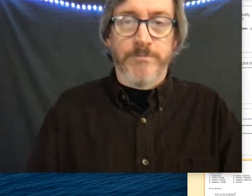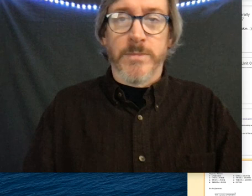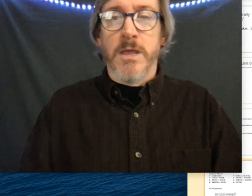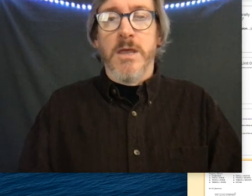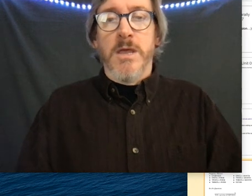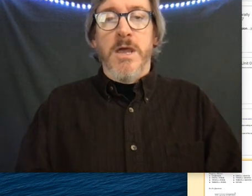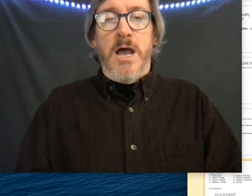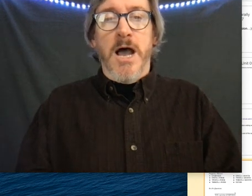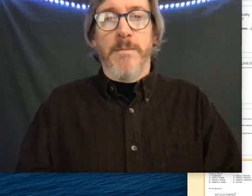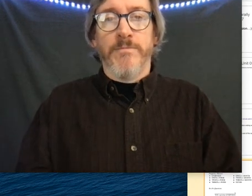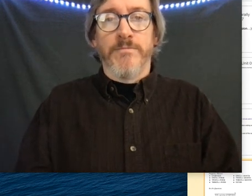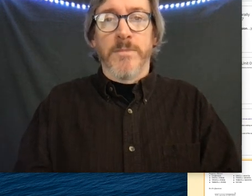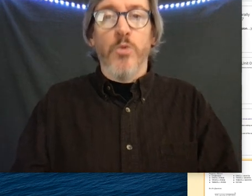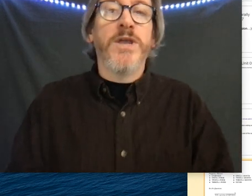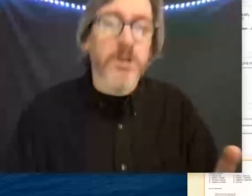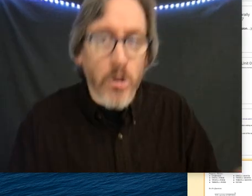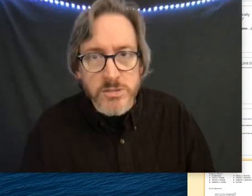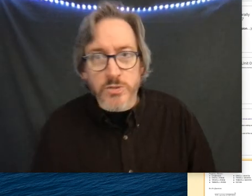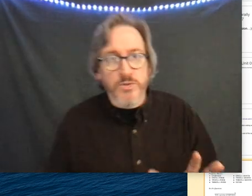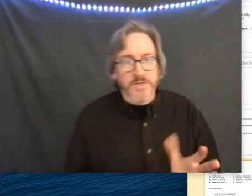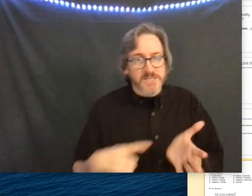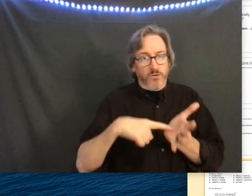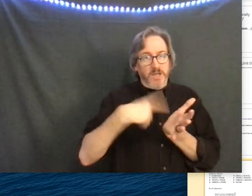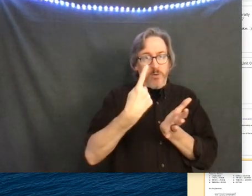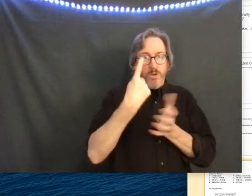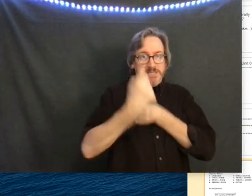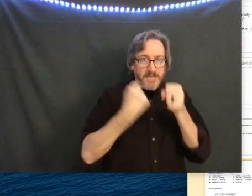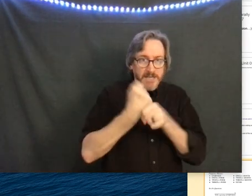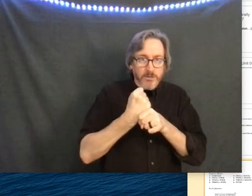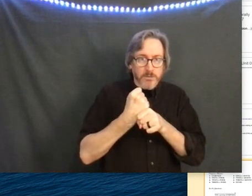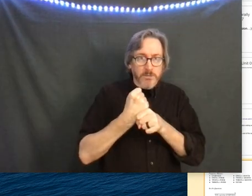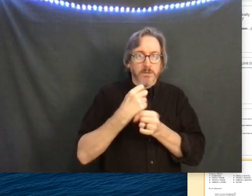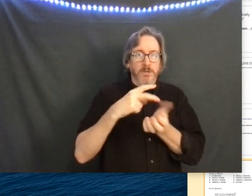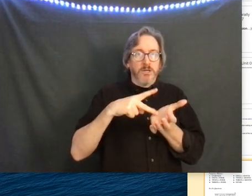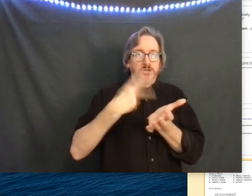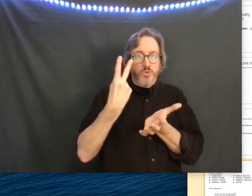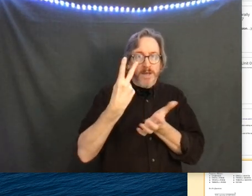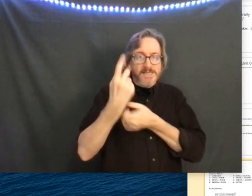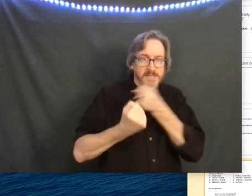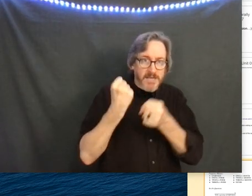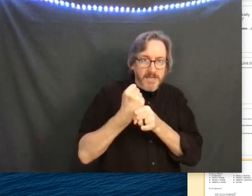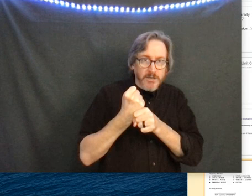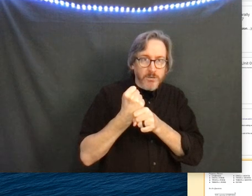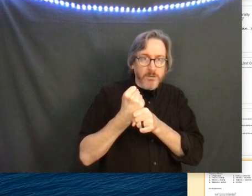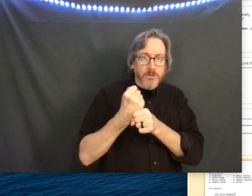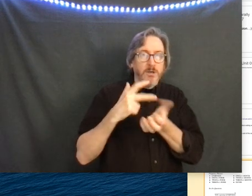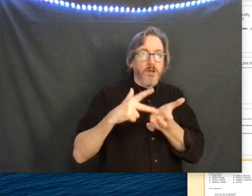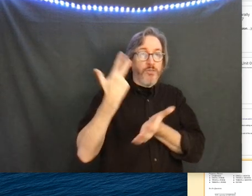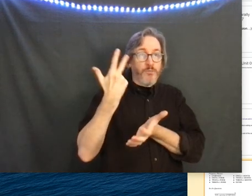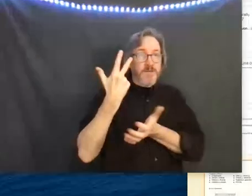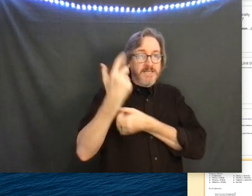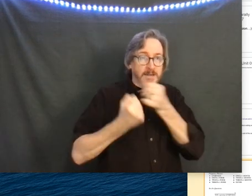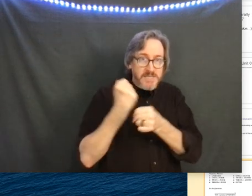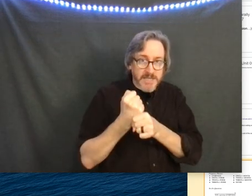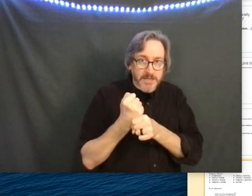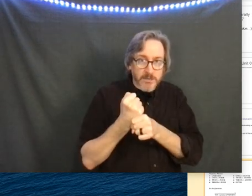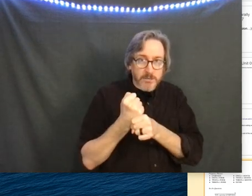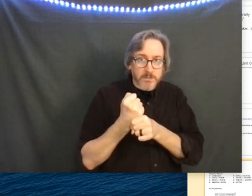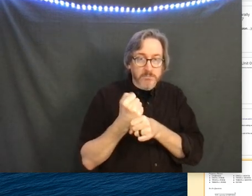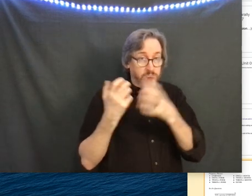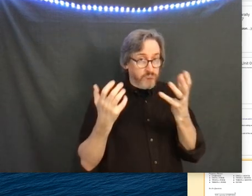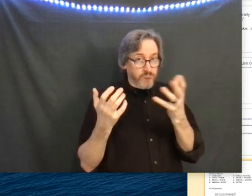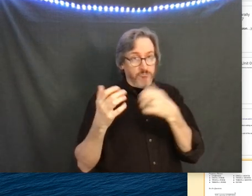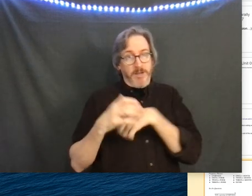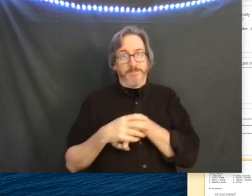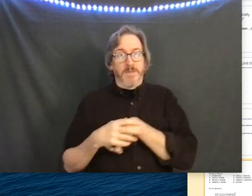Okay. We can also do these for like once a year, twice a year, three times a